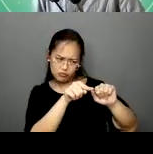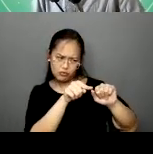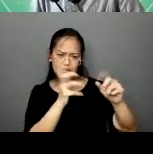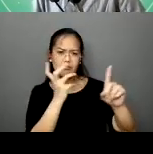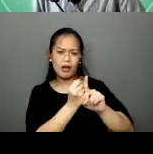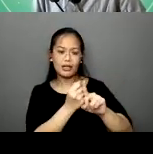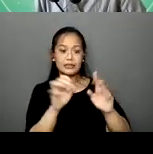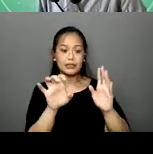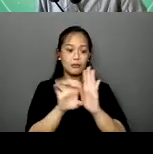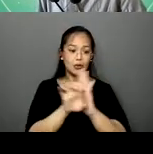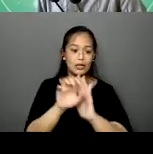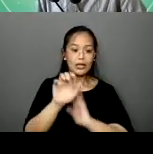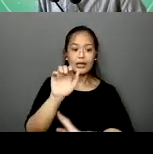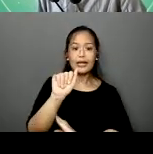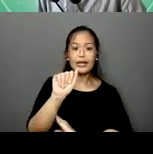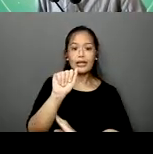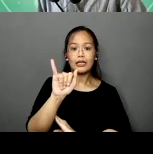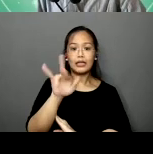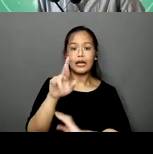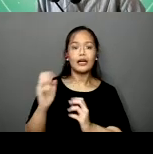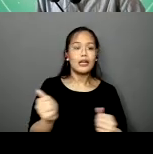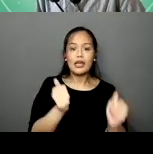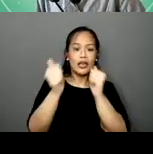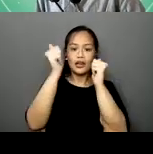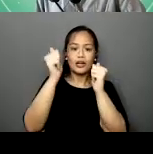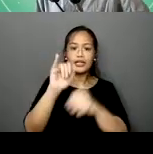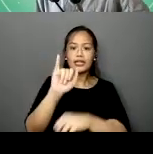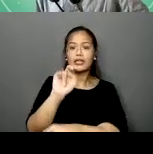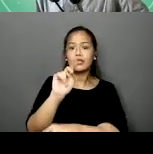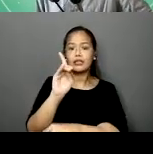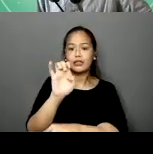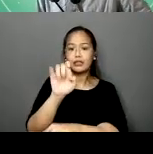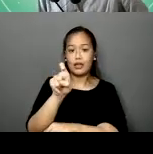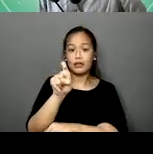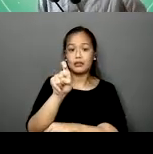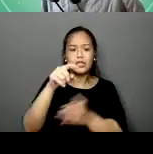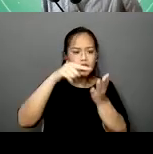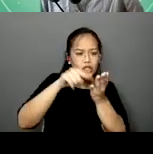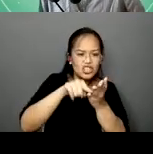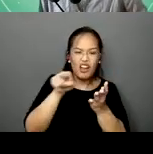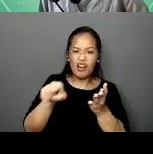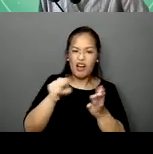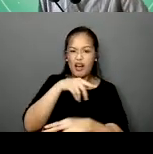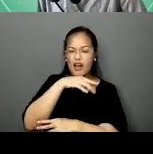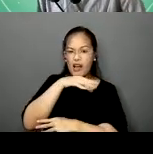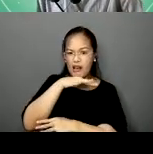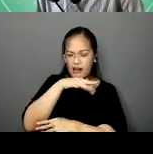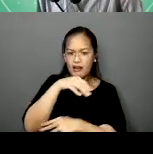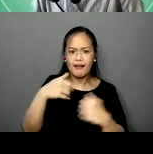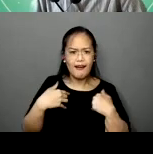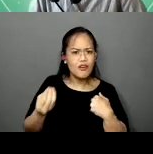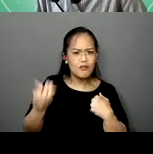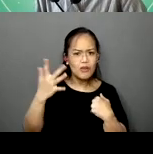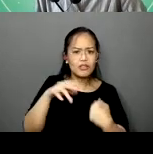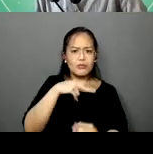very general way of monitoring the quality of pollutants in the air, is only possible once all countries have actually had and presented